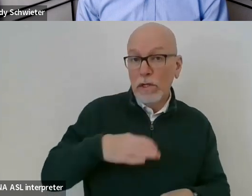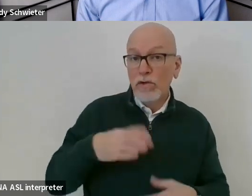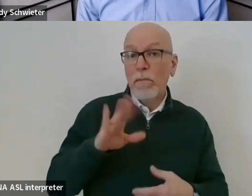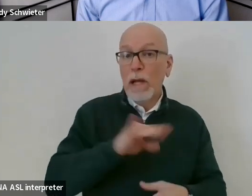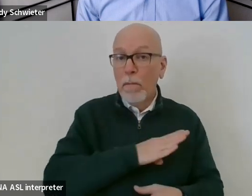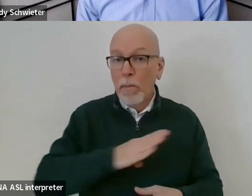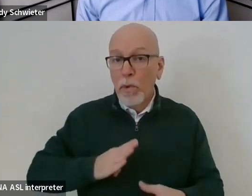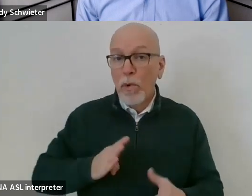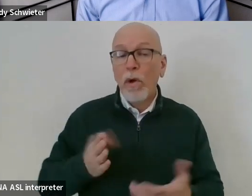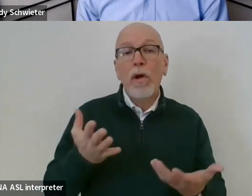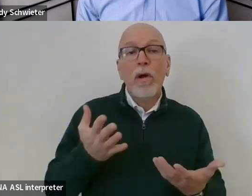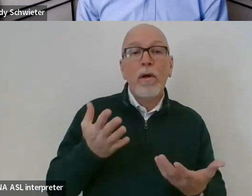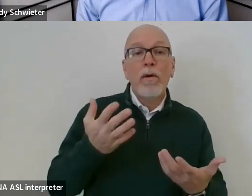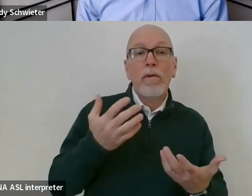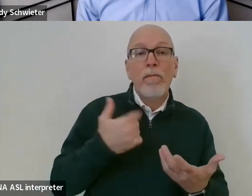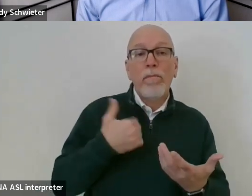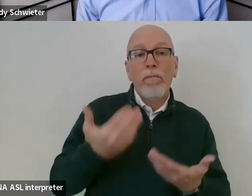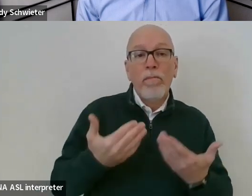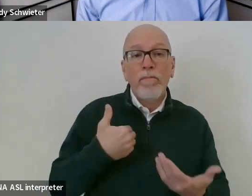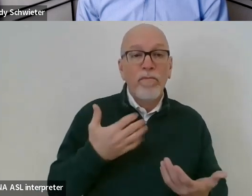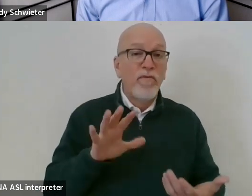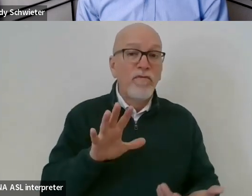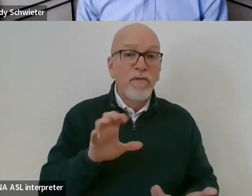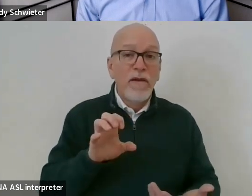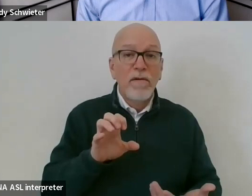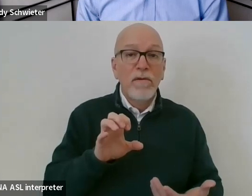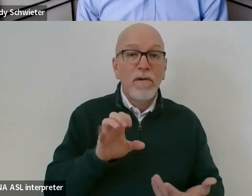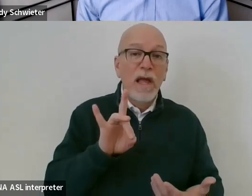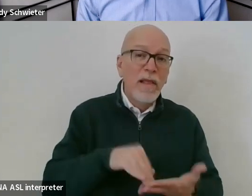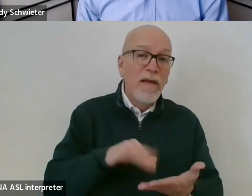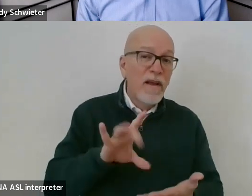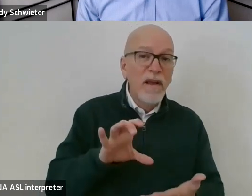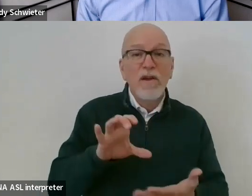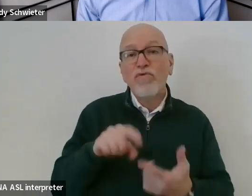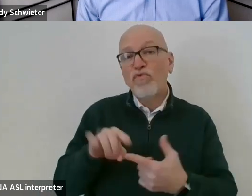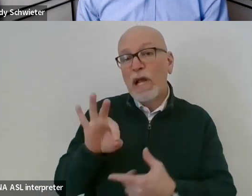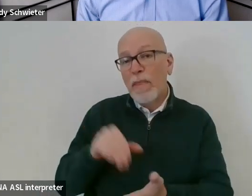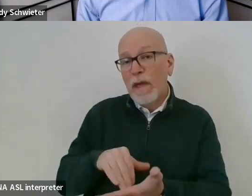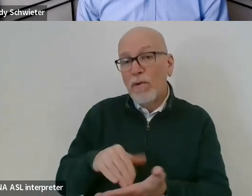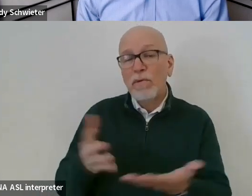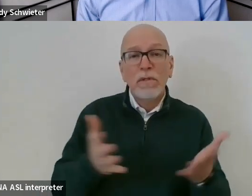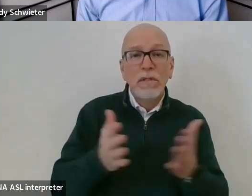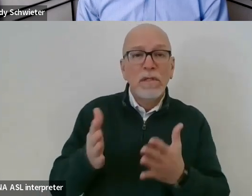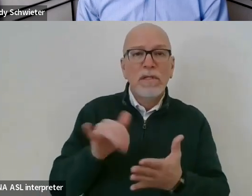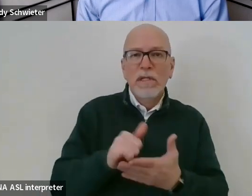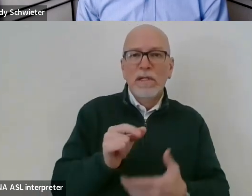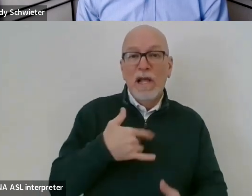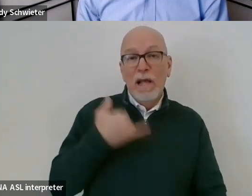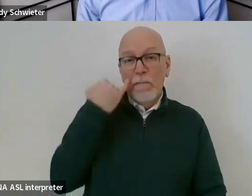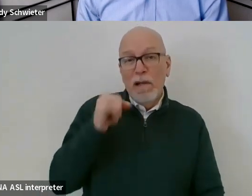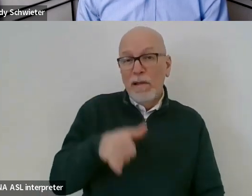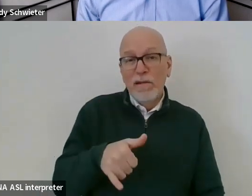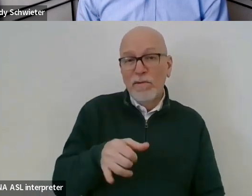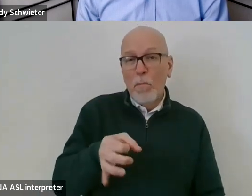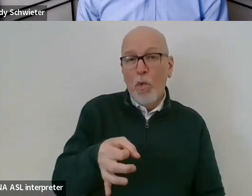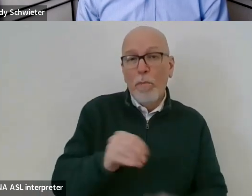board, we arrive to what, 8,500, 9,000? I suspect that that's just a small percentage of the